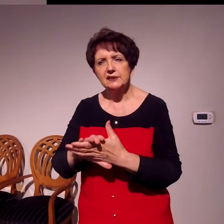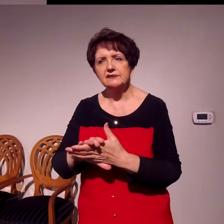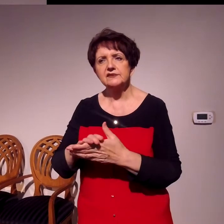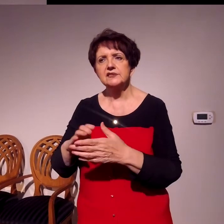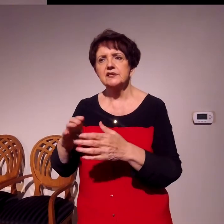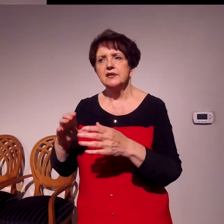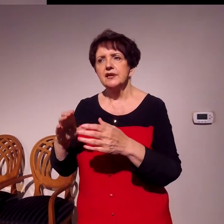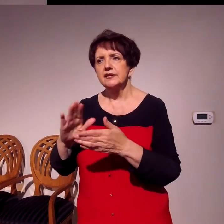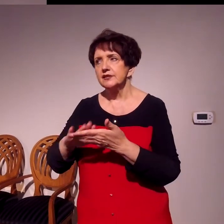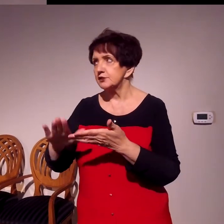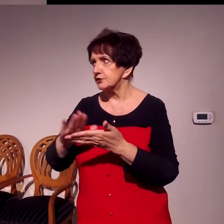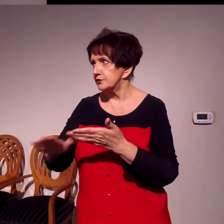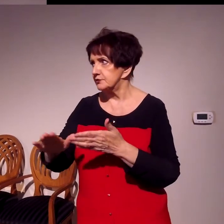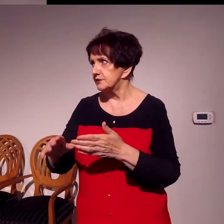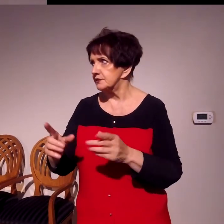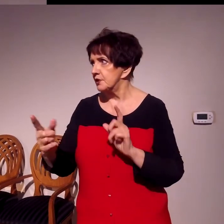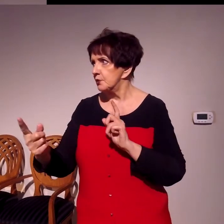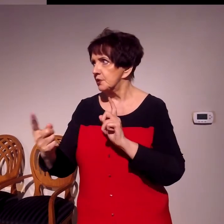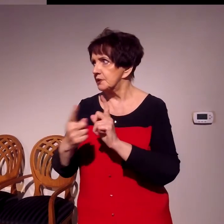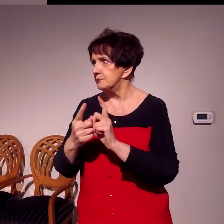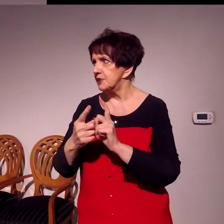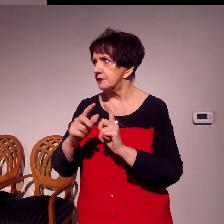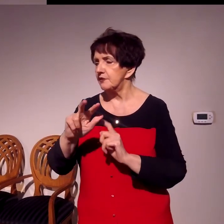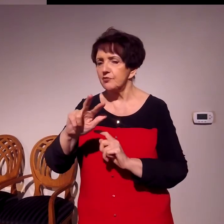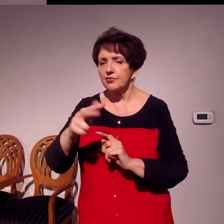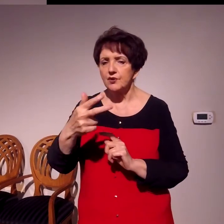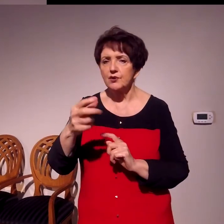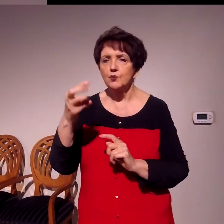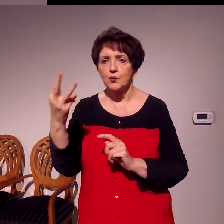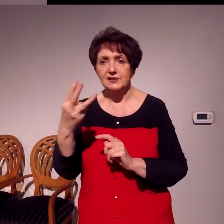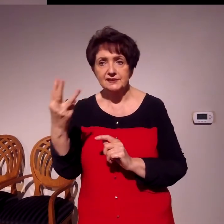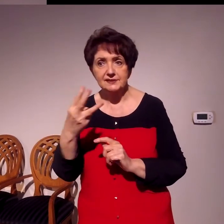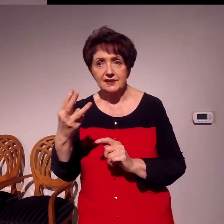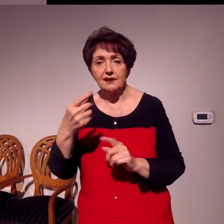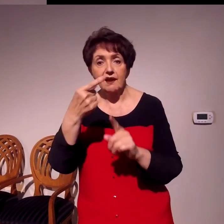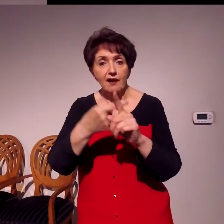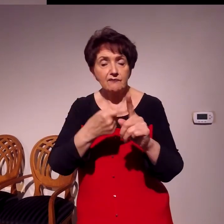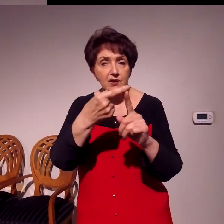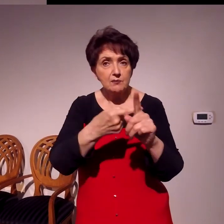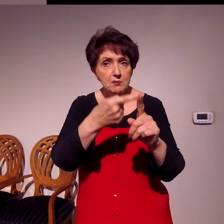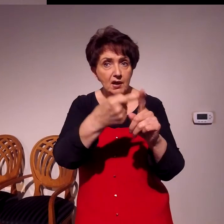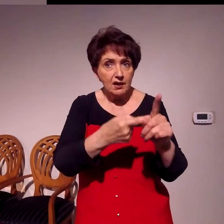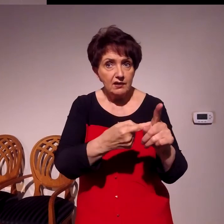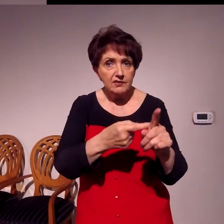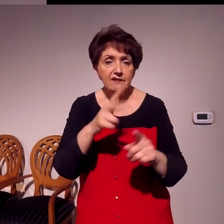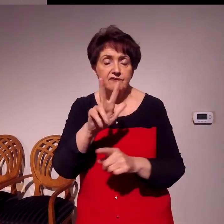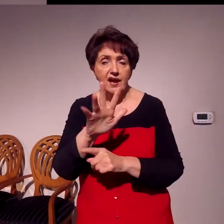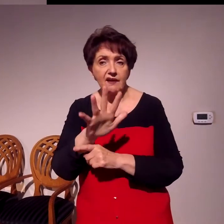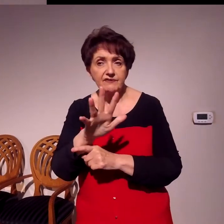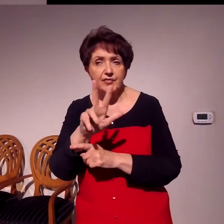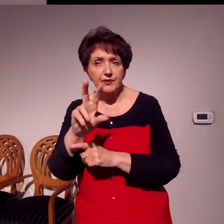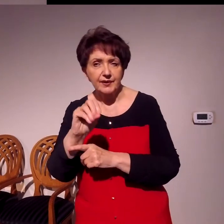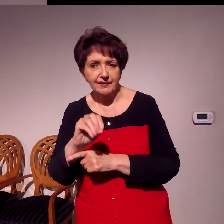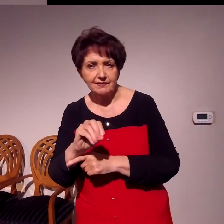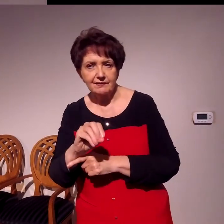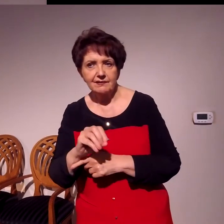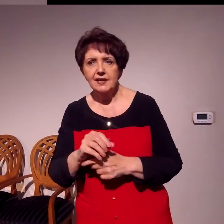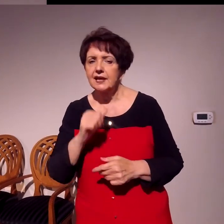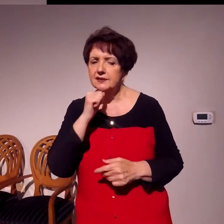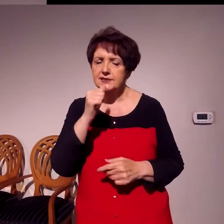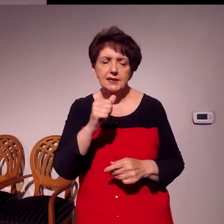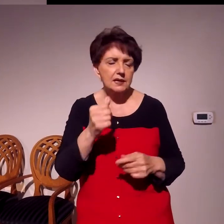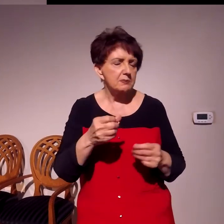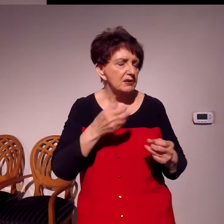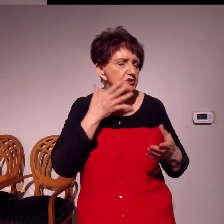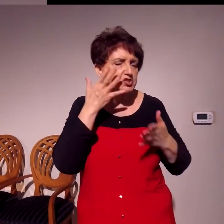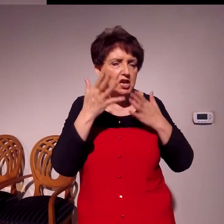Wednesday of every month at 5:30 for an hour. We're going to build accountability partners. We're going to find, this is not about shame and blame, nor